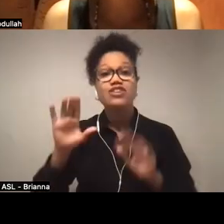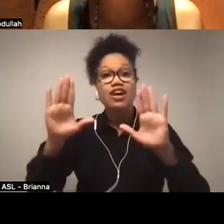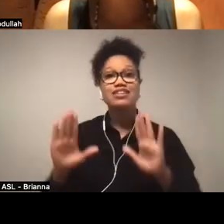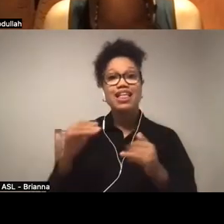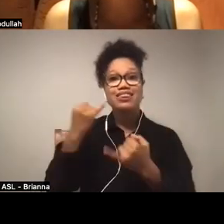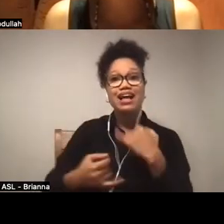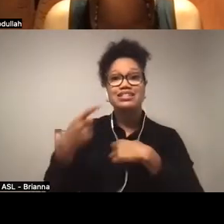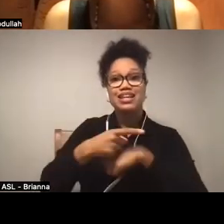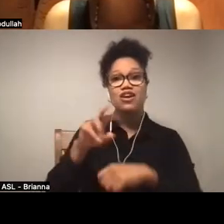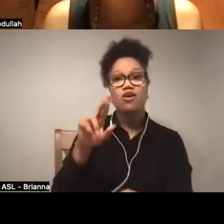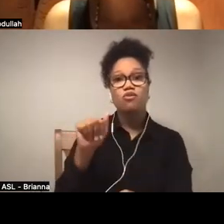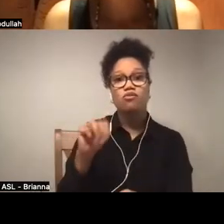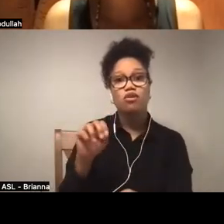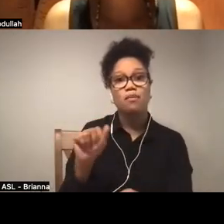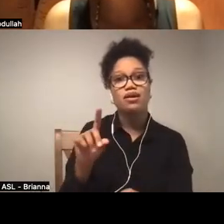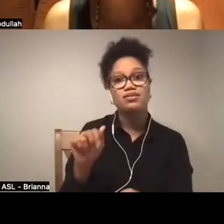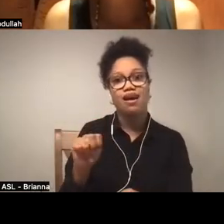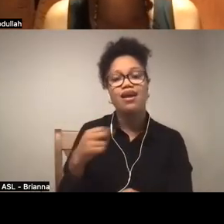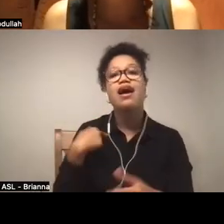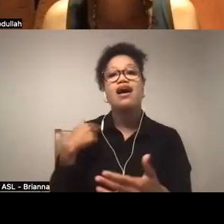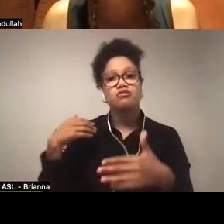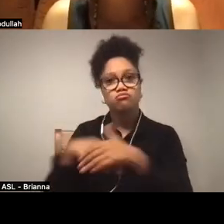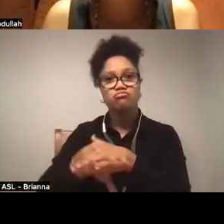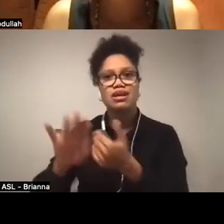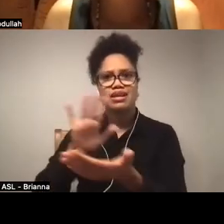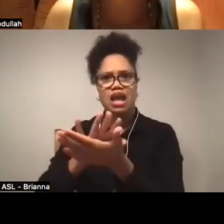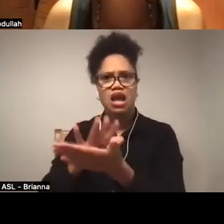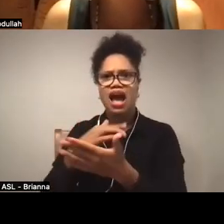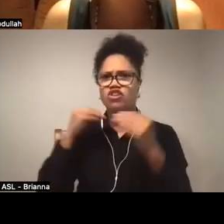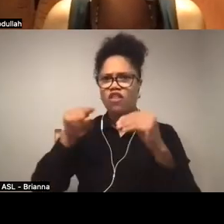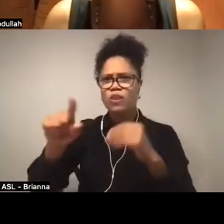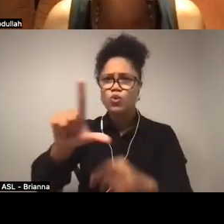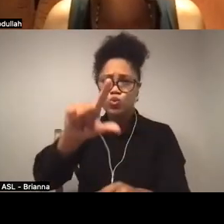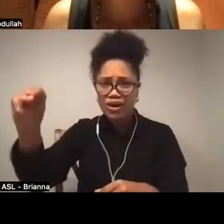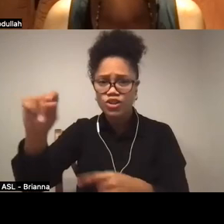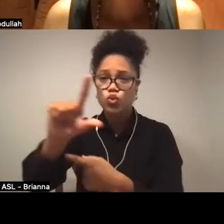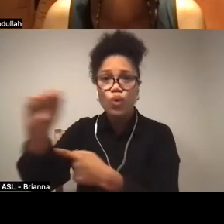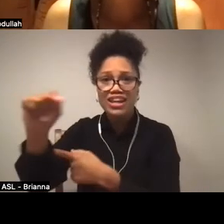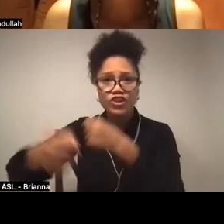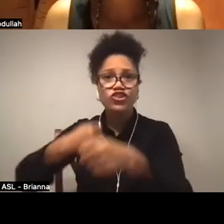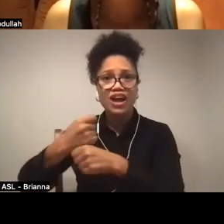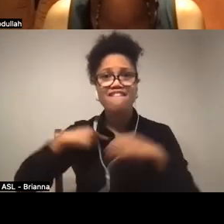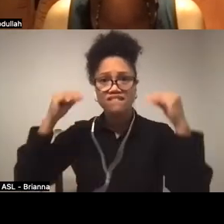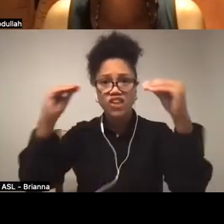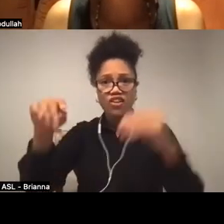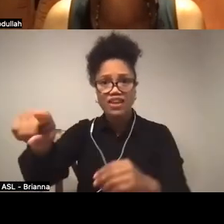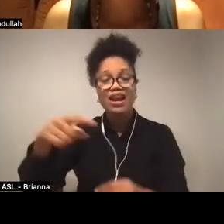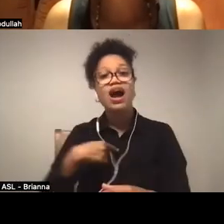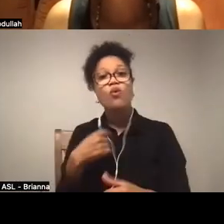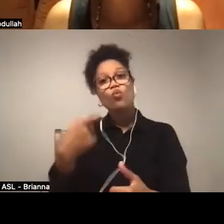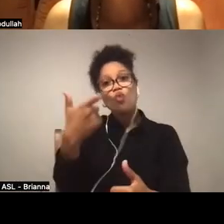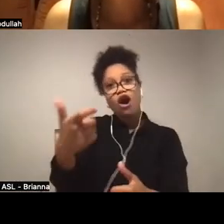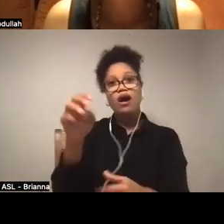went into the space on the campus that I've taught at for 20 years to watch the mayoral